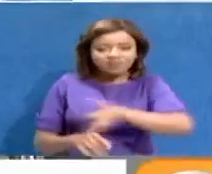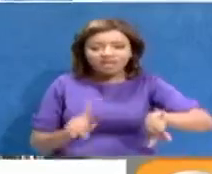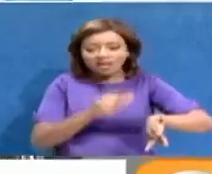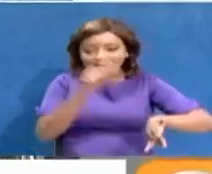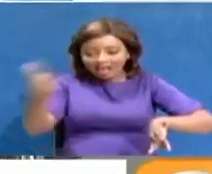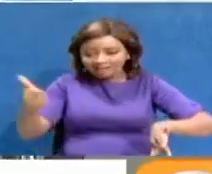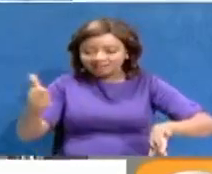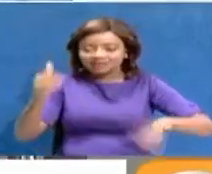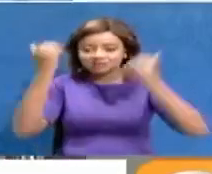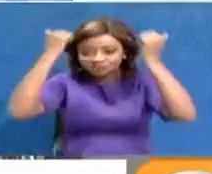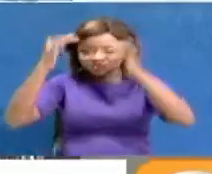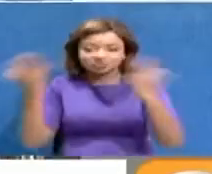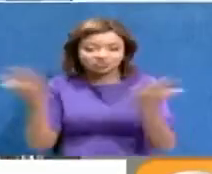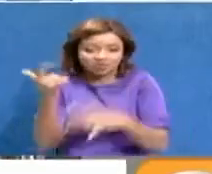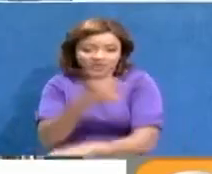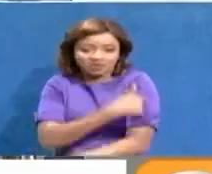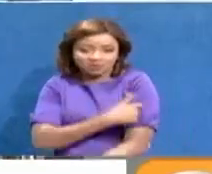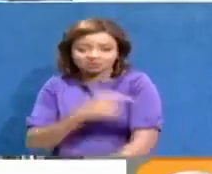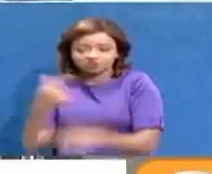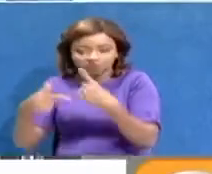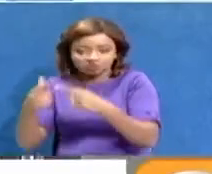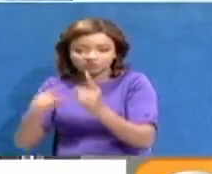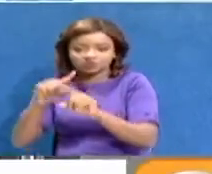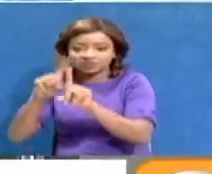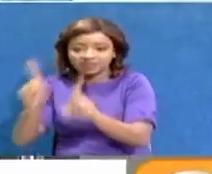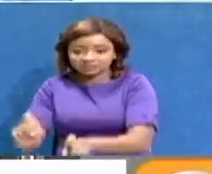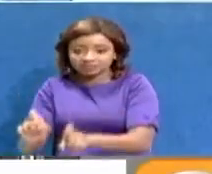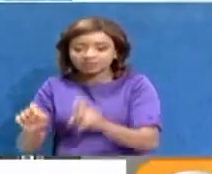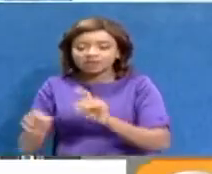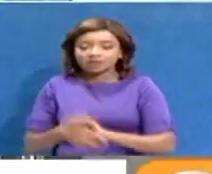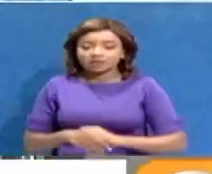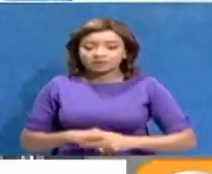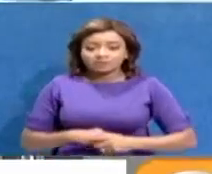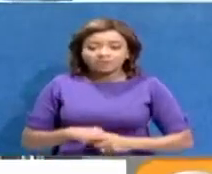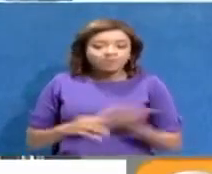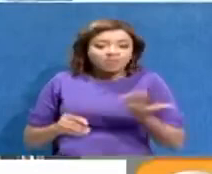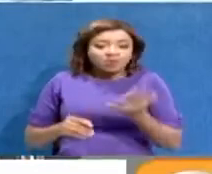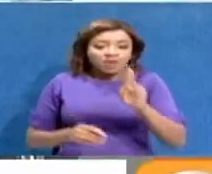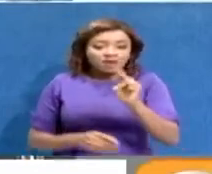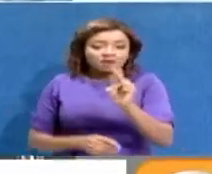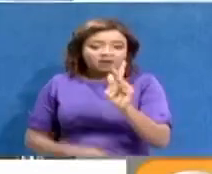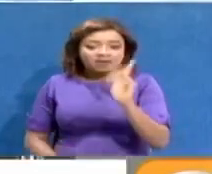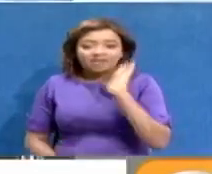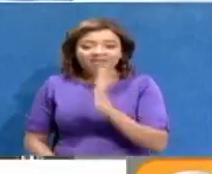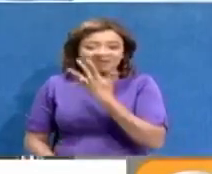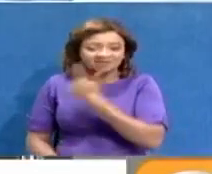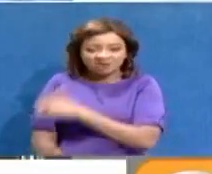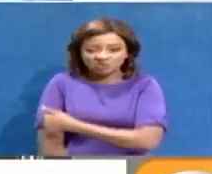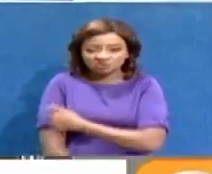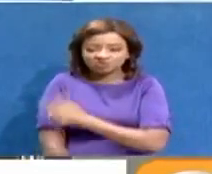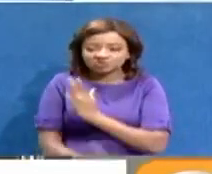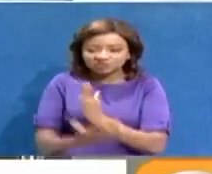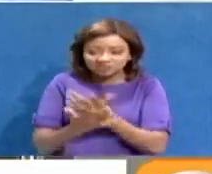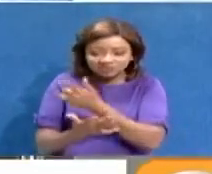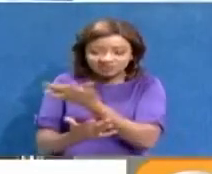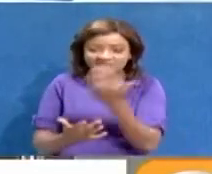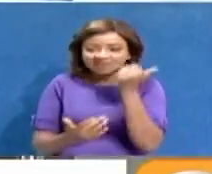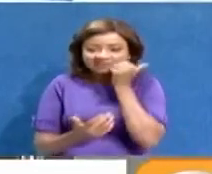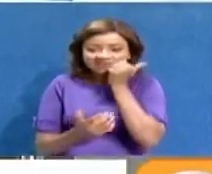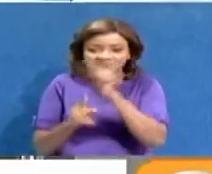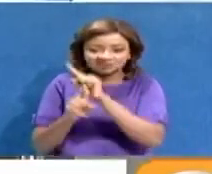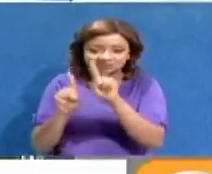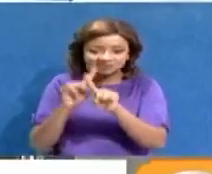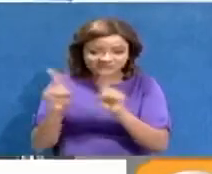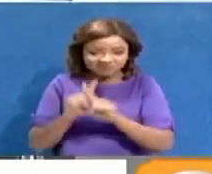At least 10 candidates have begun sitting their final exams at the Kenyatta National Referral Hospital in Nairobi, with some ailing from different diseases and